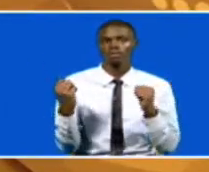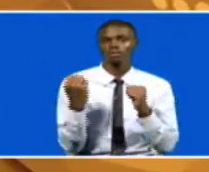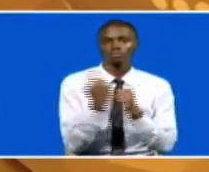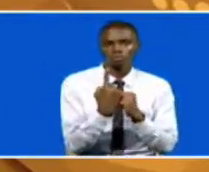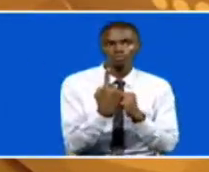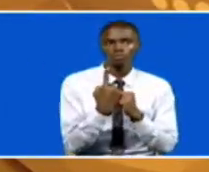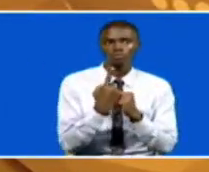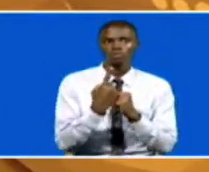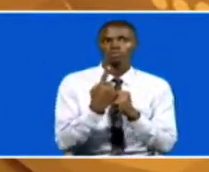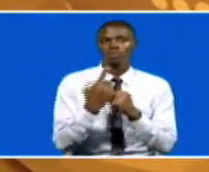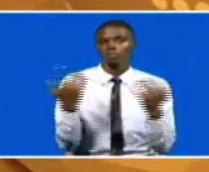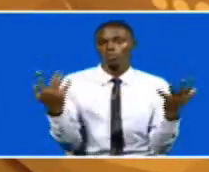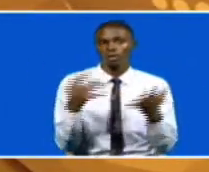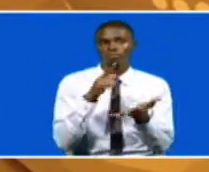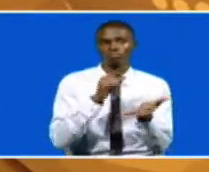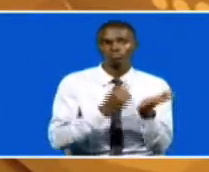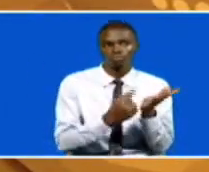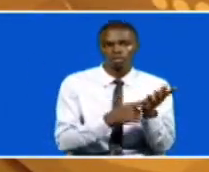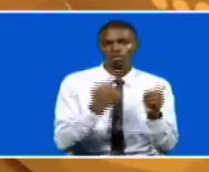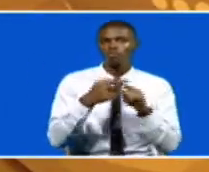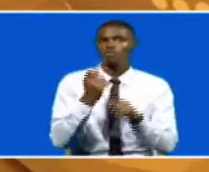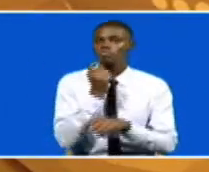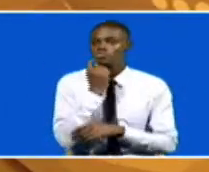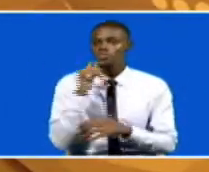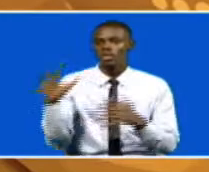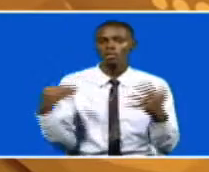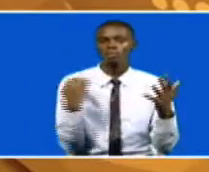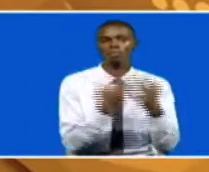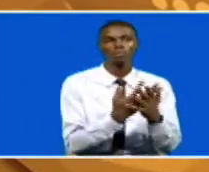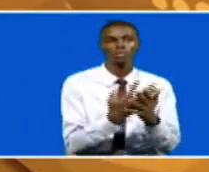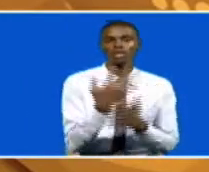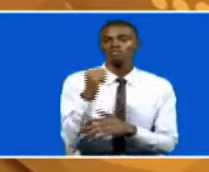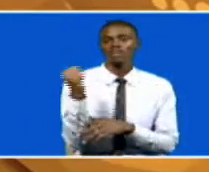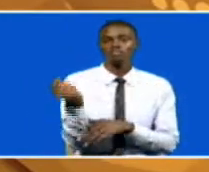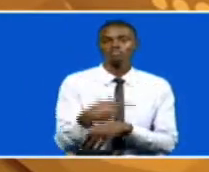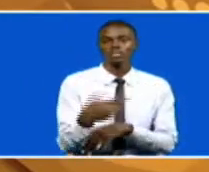Uganda. Wafugaji hao kutoka Turkana walitiwa mbaroni miezi mitano iliyopita